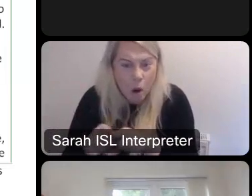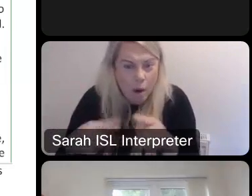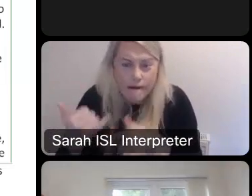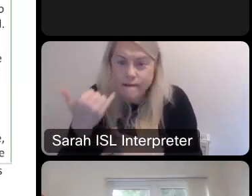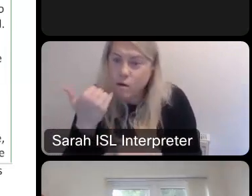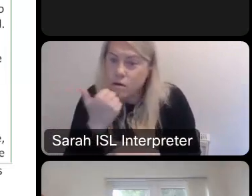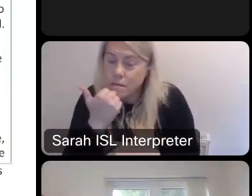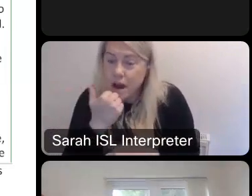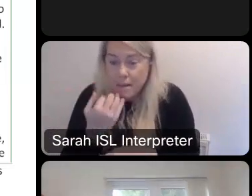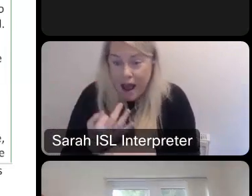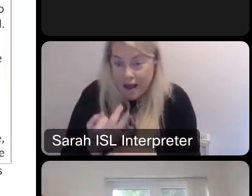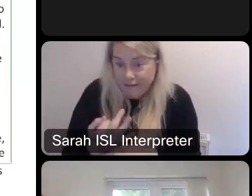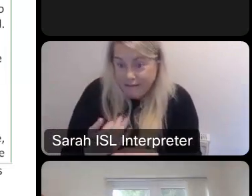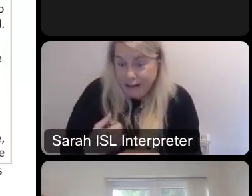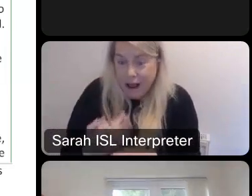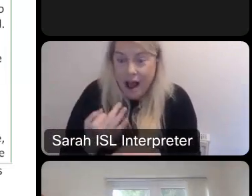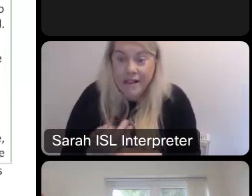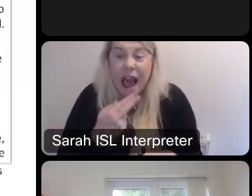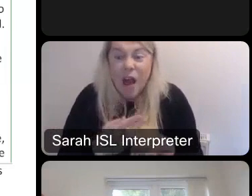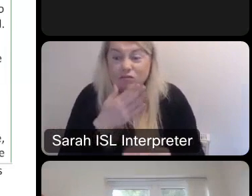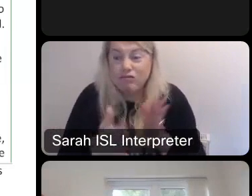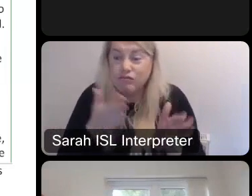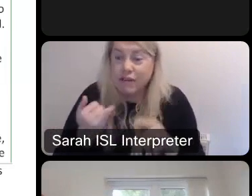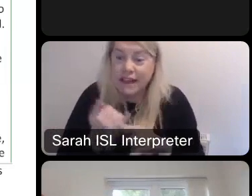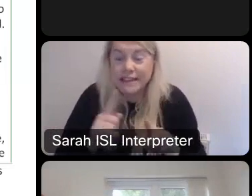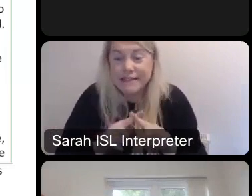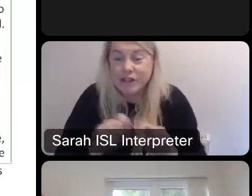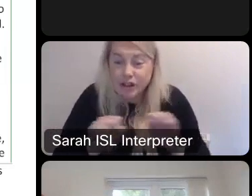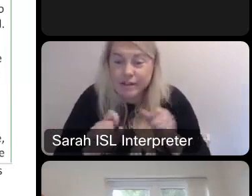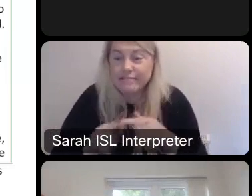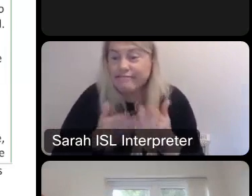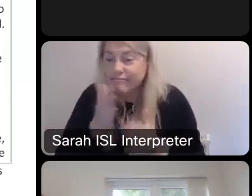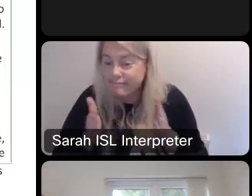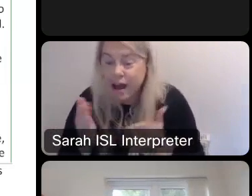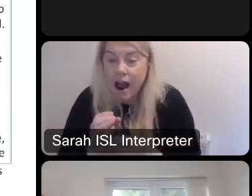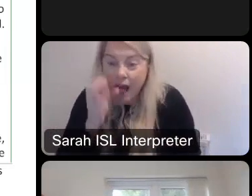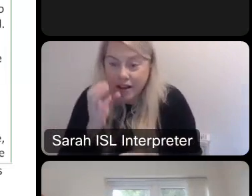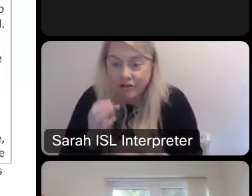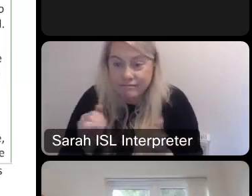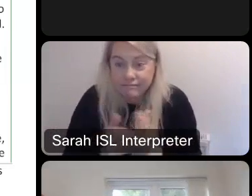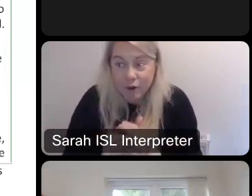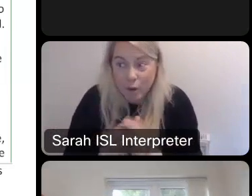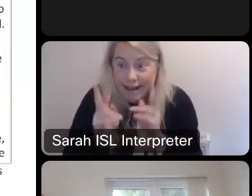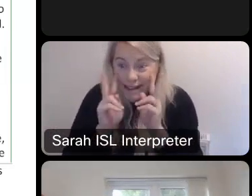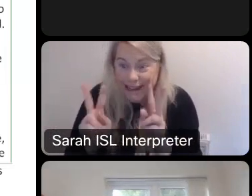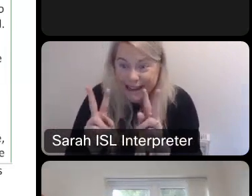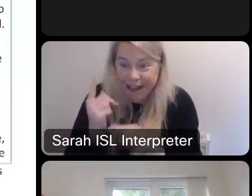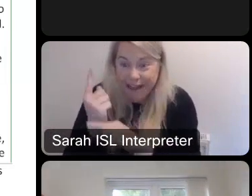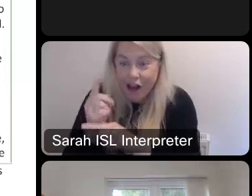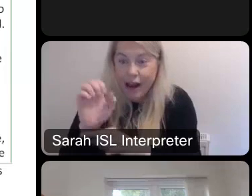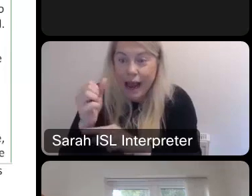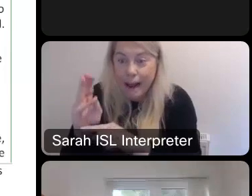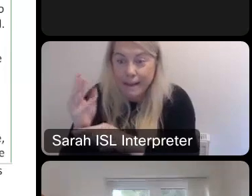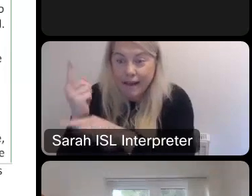I often am out and about in services and colleges, and we do see the EAP support, as Morgan said, it